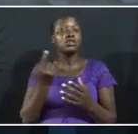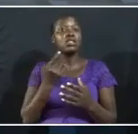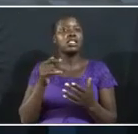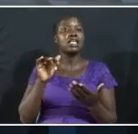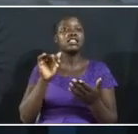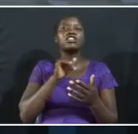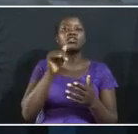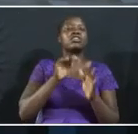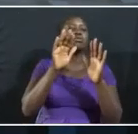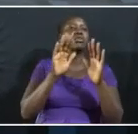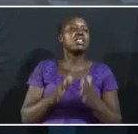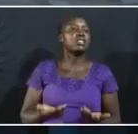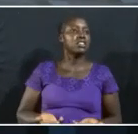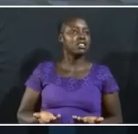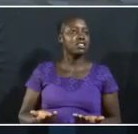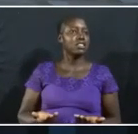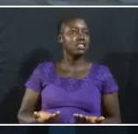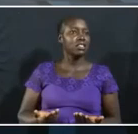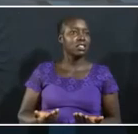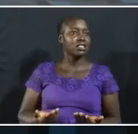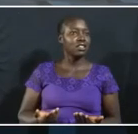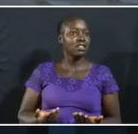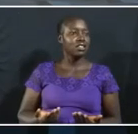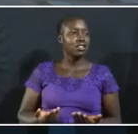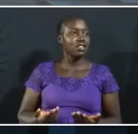not make sense.